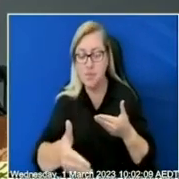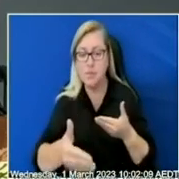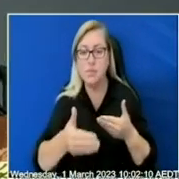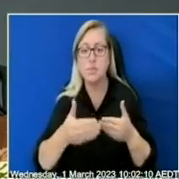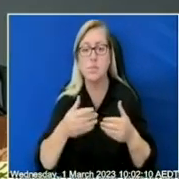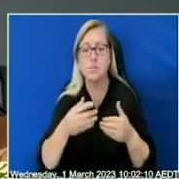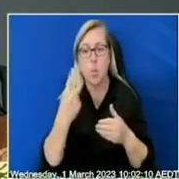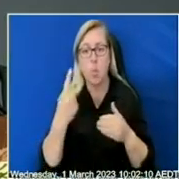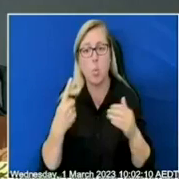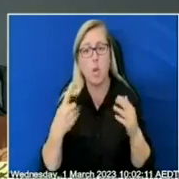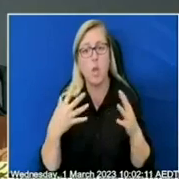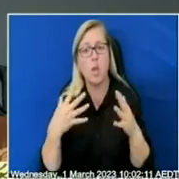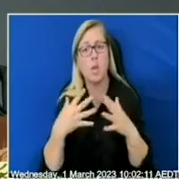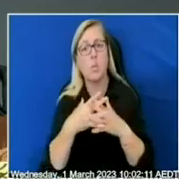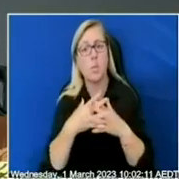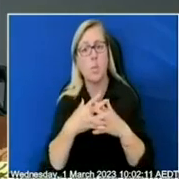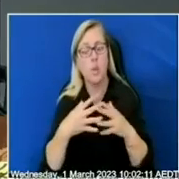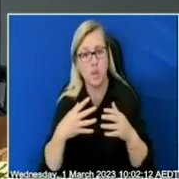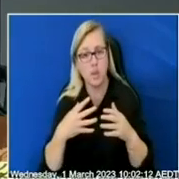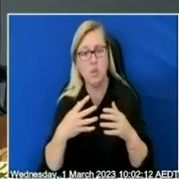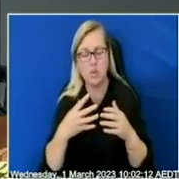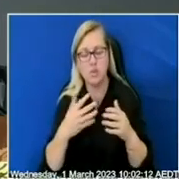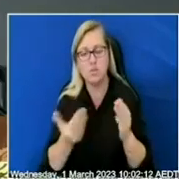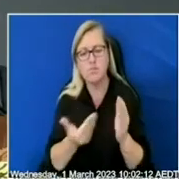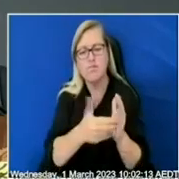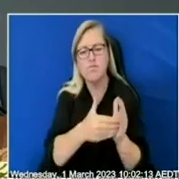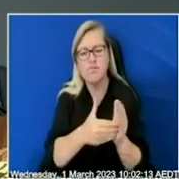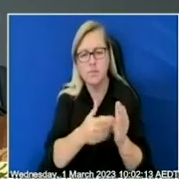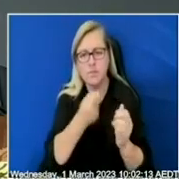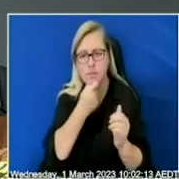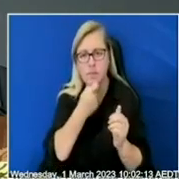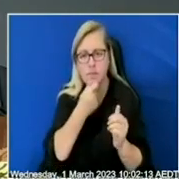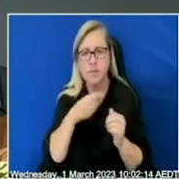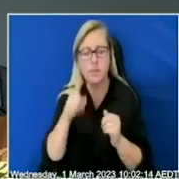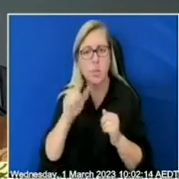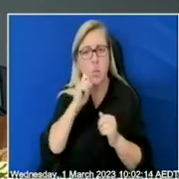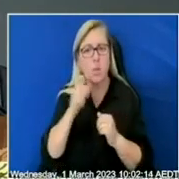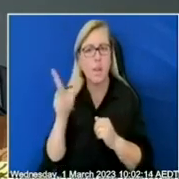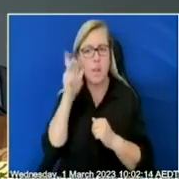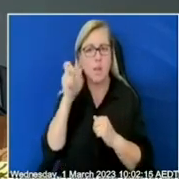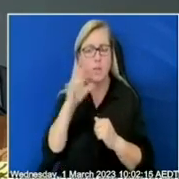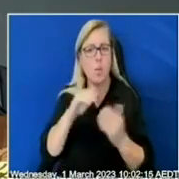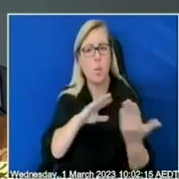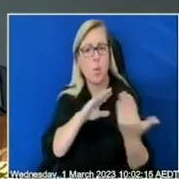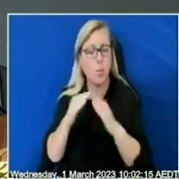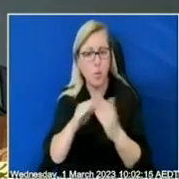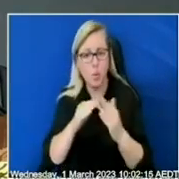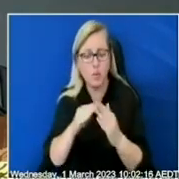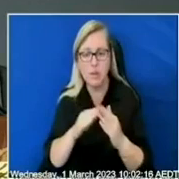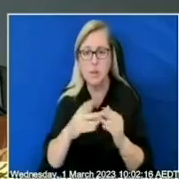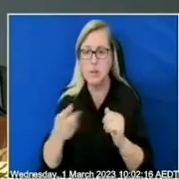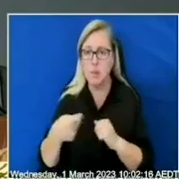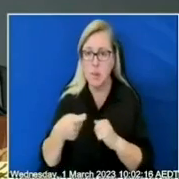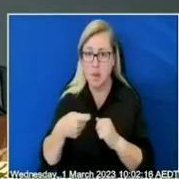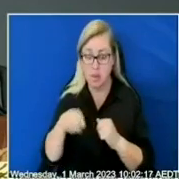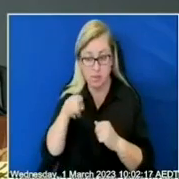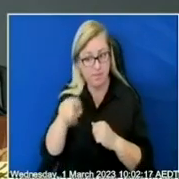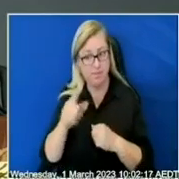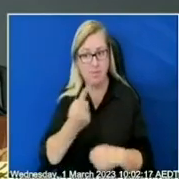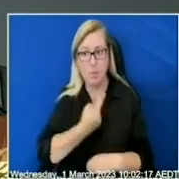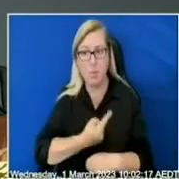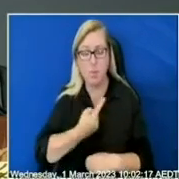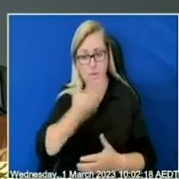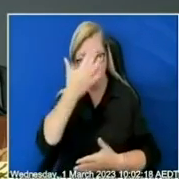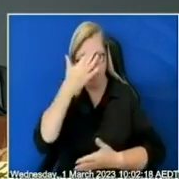the Yoorrook Justice Commission will hear from community members who have personally experienced these systems or